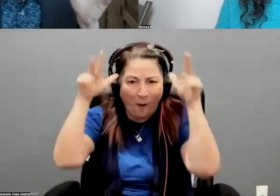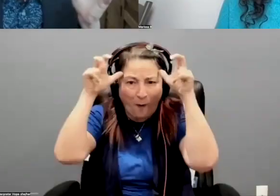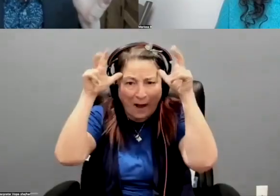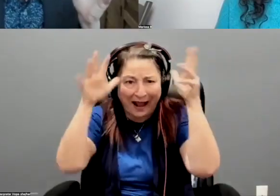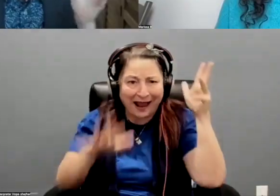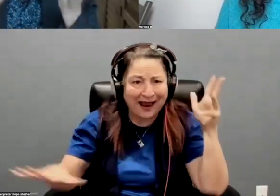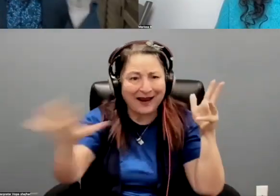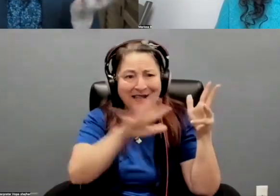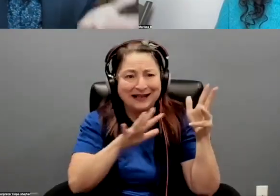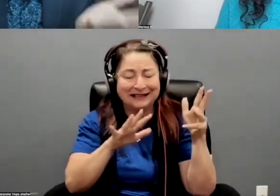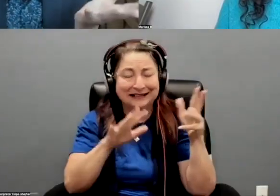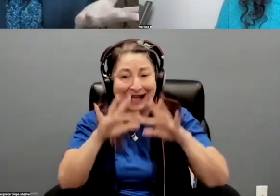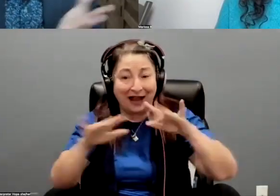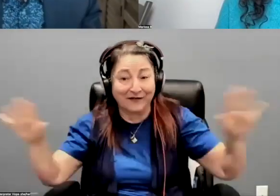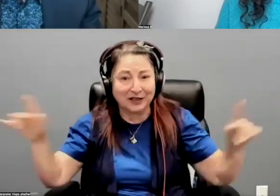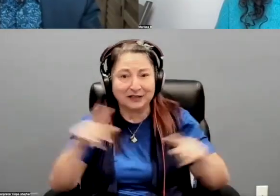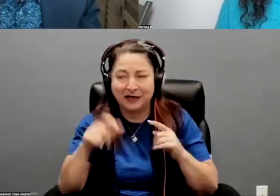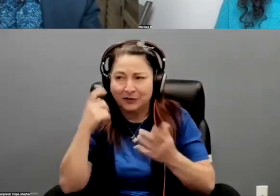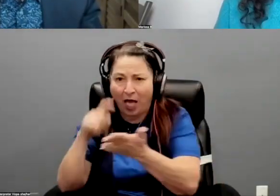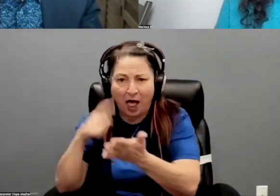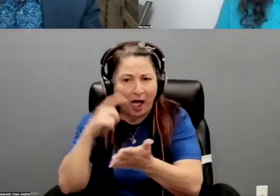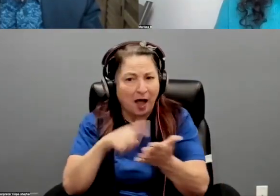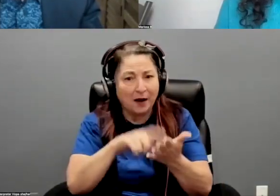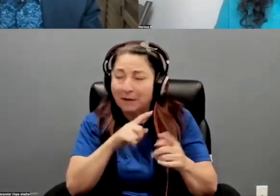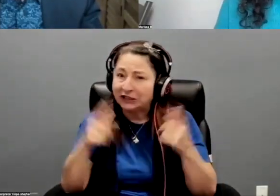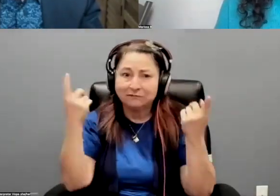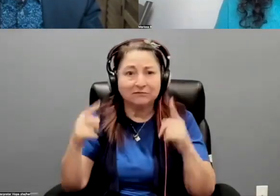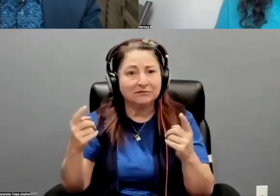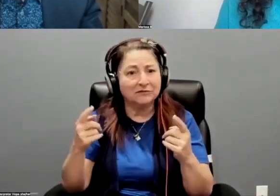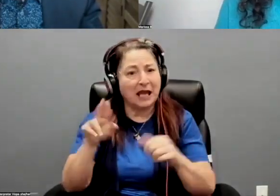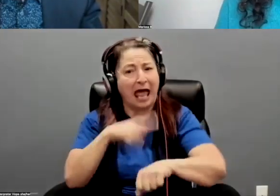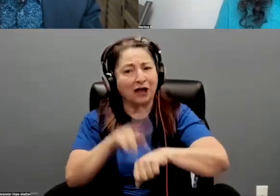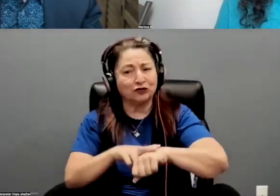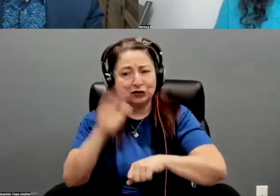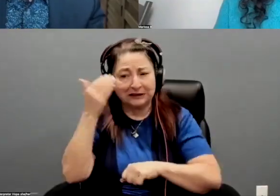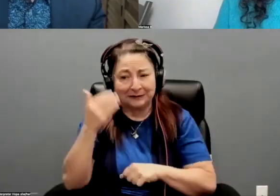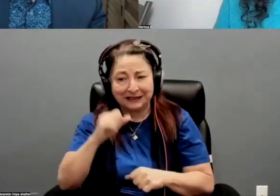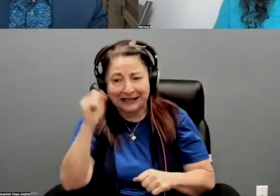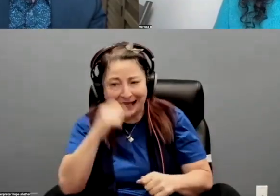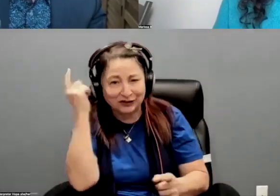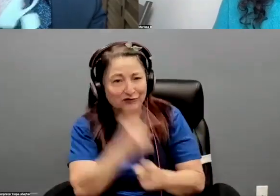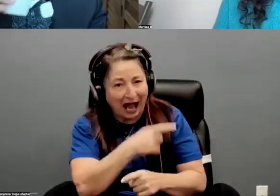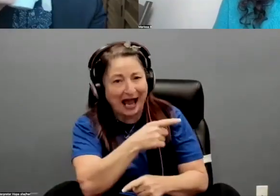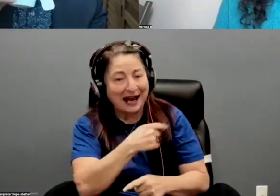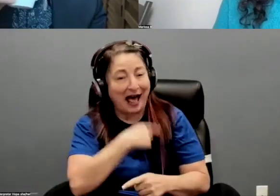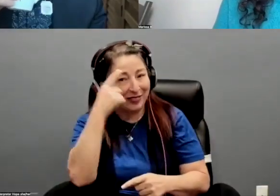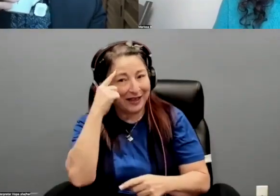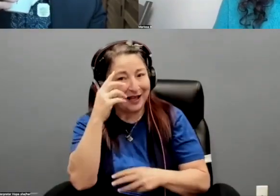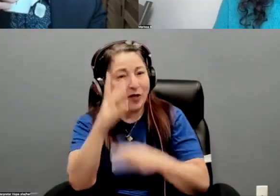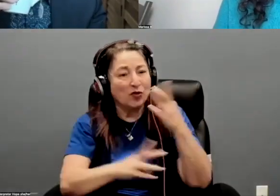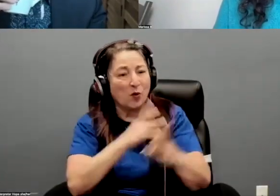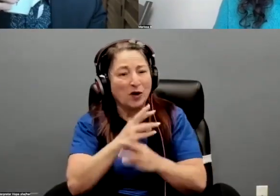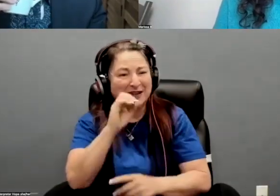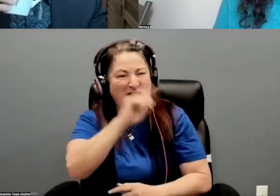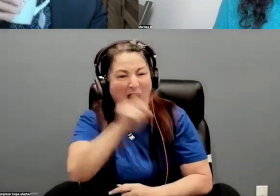it doesn't bring your attention to it. It just is. Yeah, totally. I think the world of Oz was always